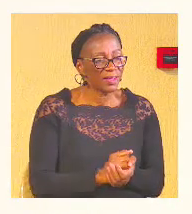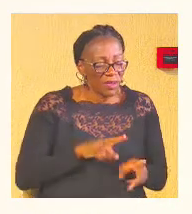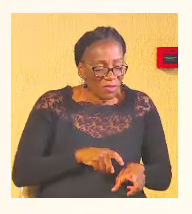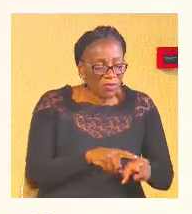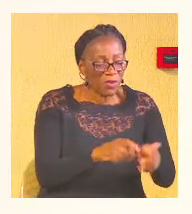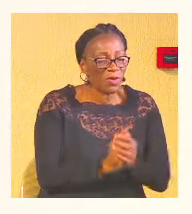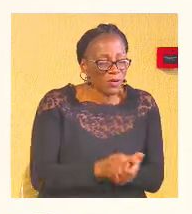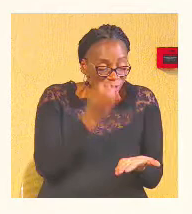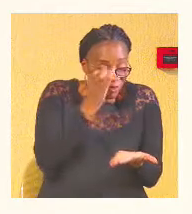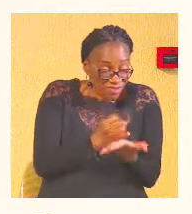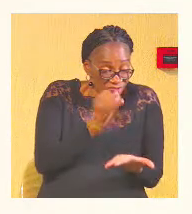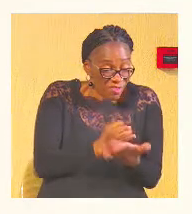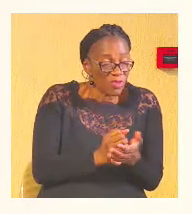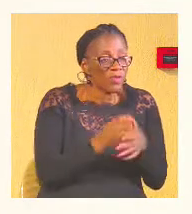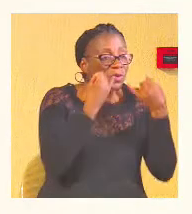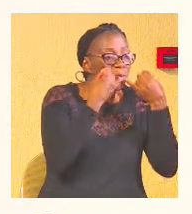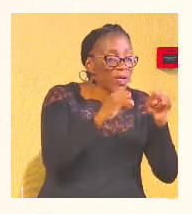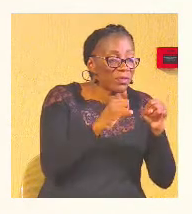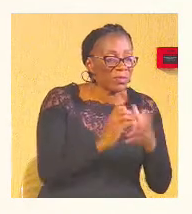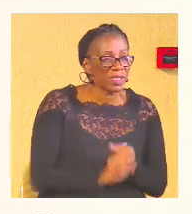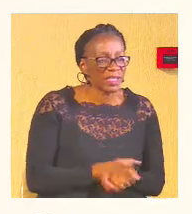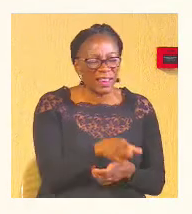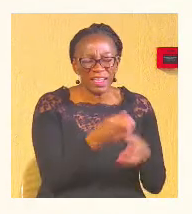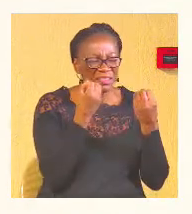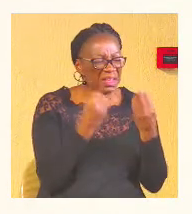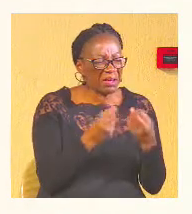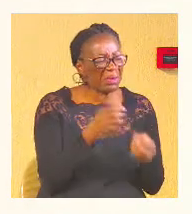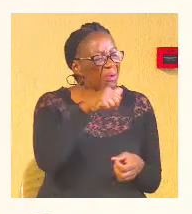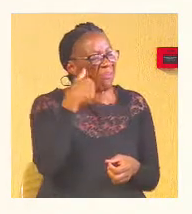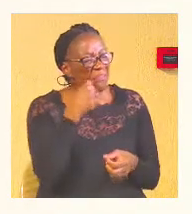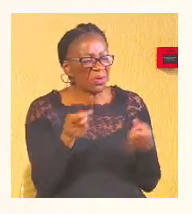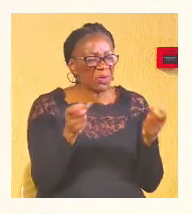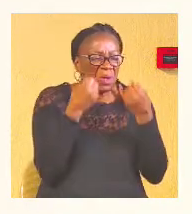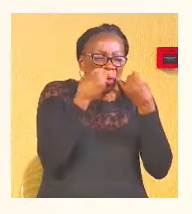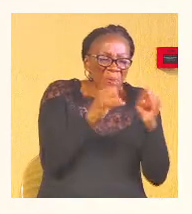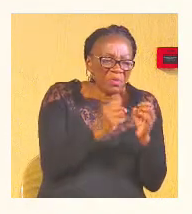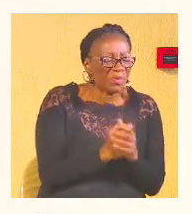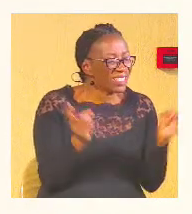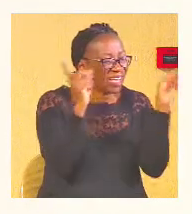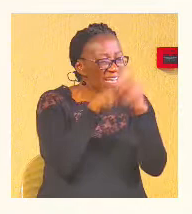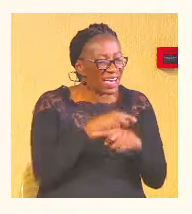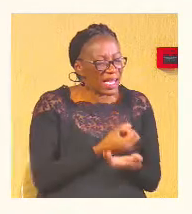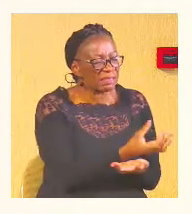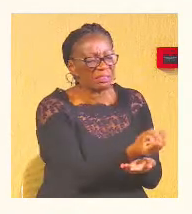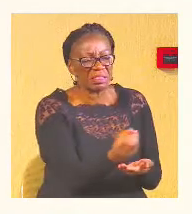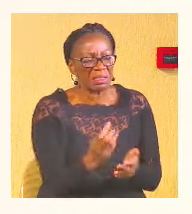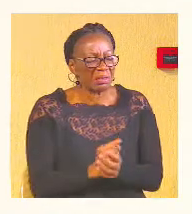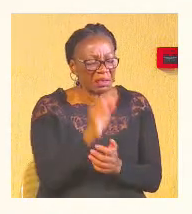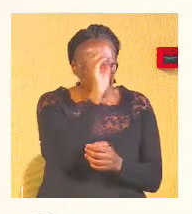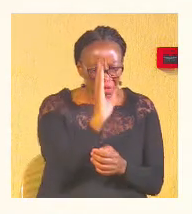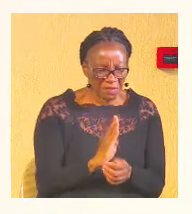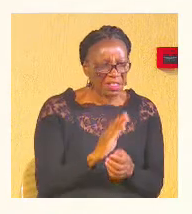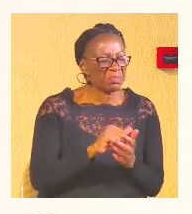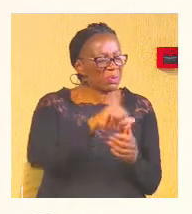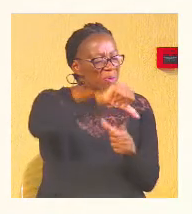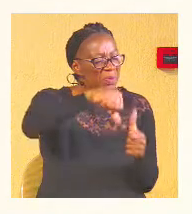center was opened specifically to be a platform where ministry officials, technical